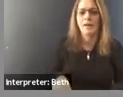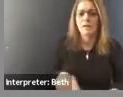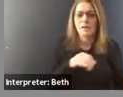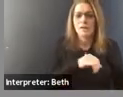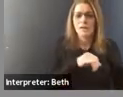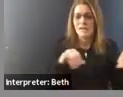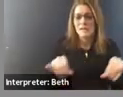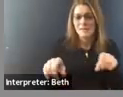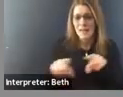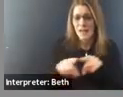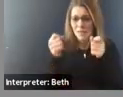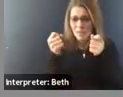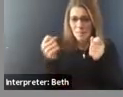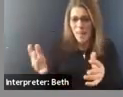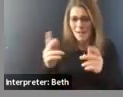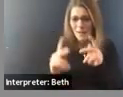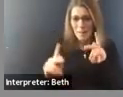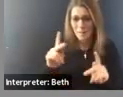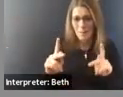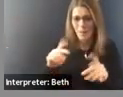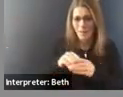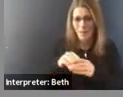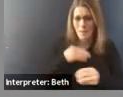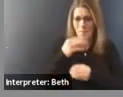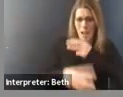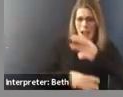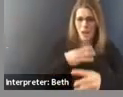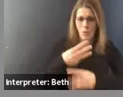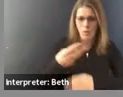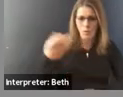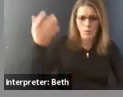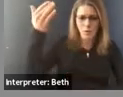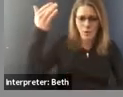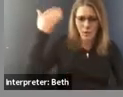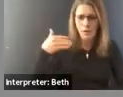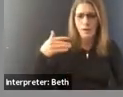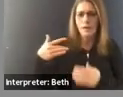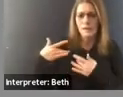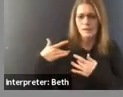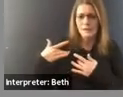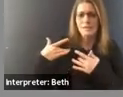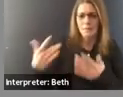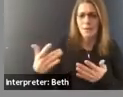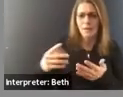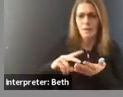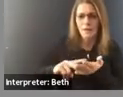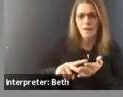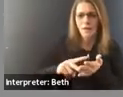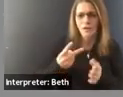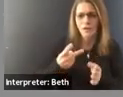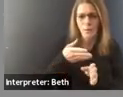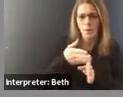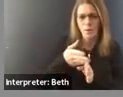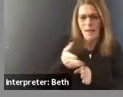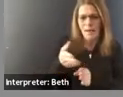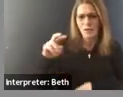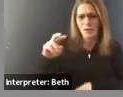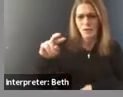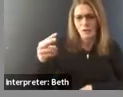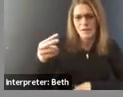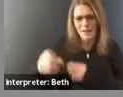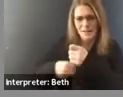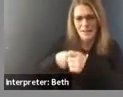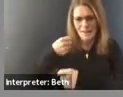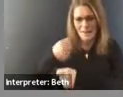in my world at that time, usually we double majored the second year. So I got an AA in